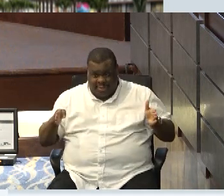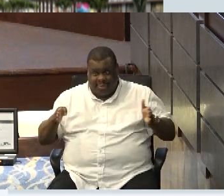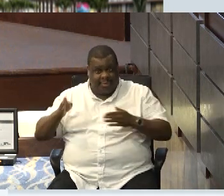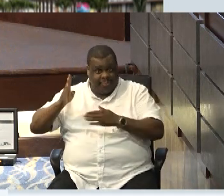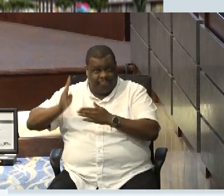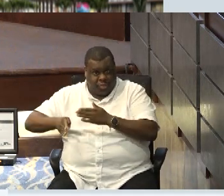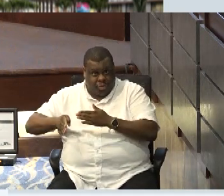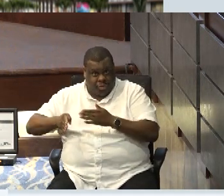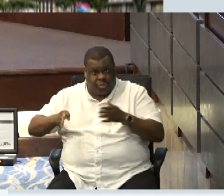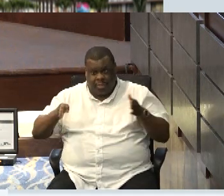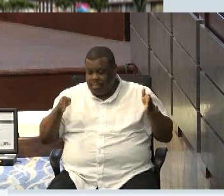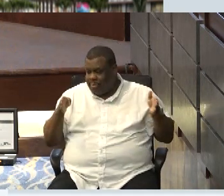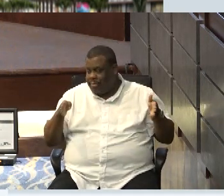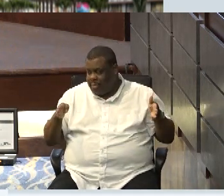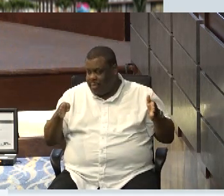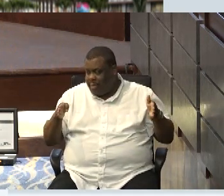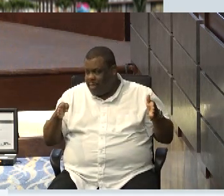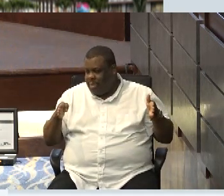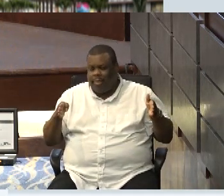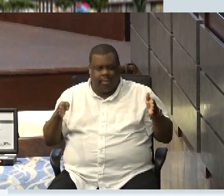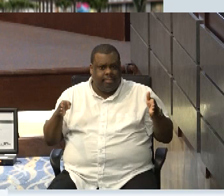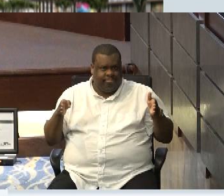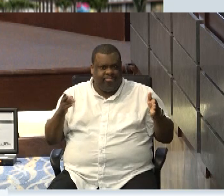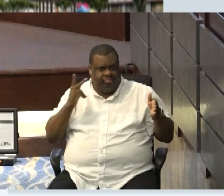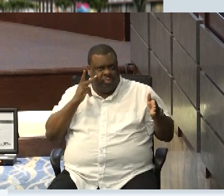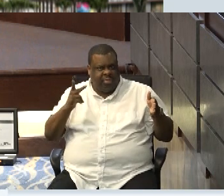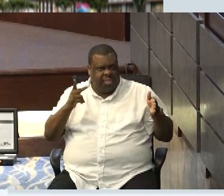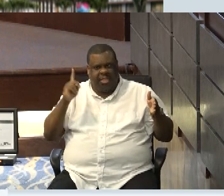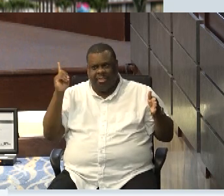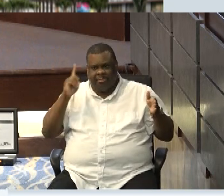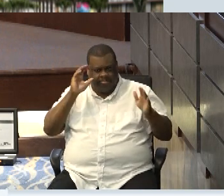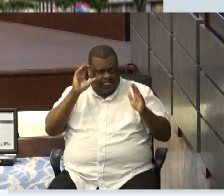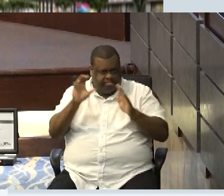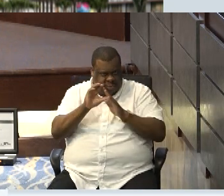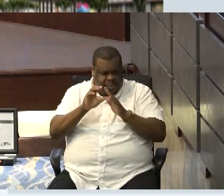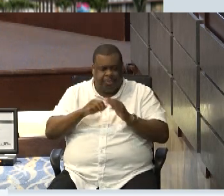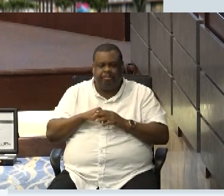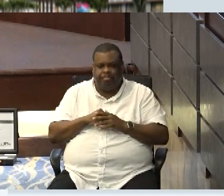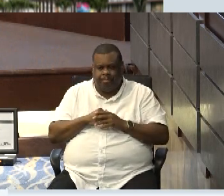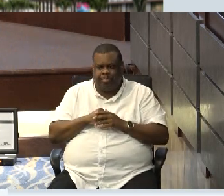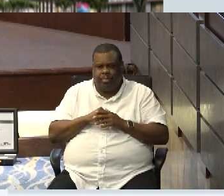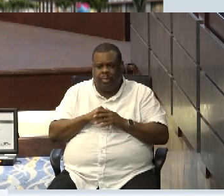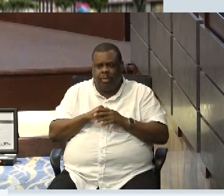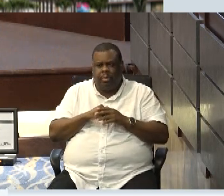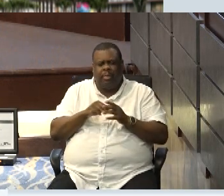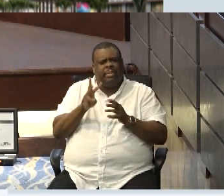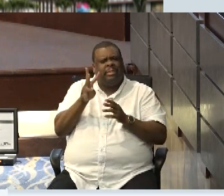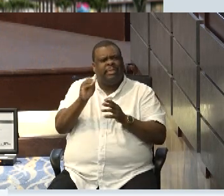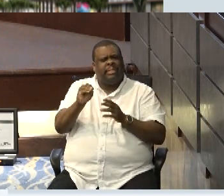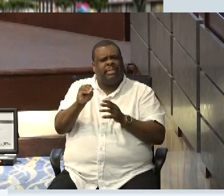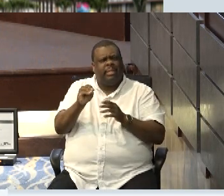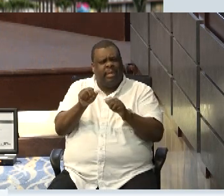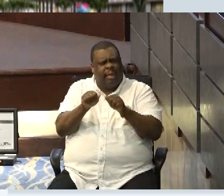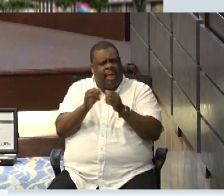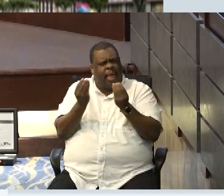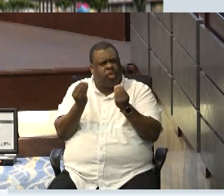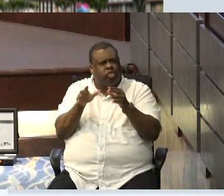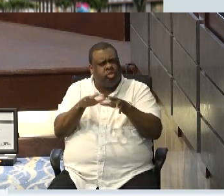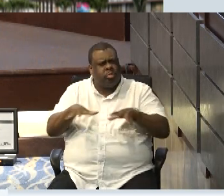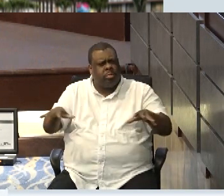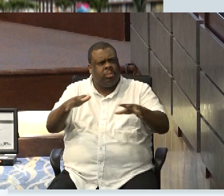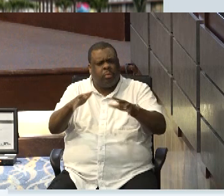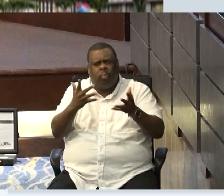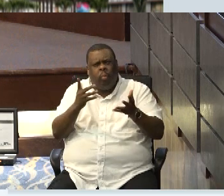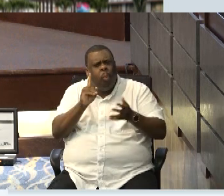the development of a concept, and really the purpose of this exercise was to flesh out what does a 60-acre opportunity look like,